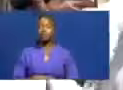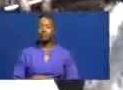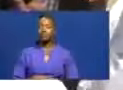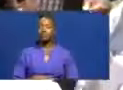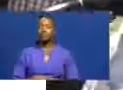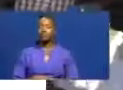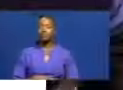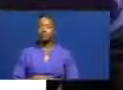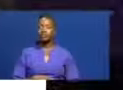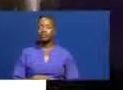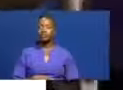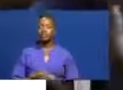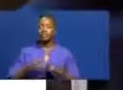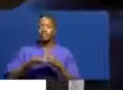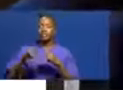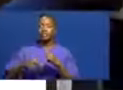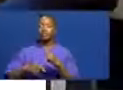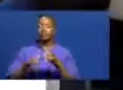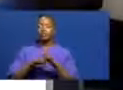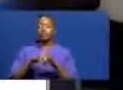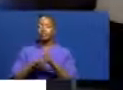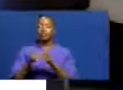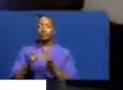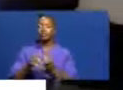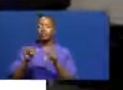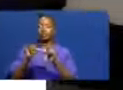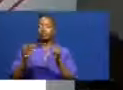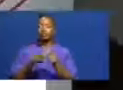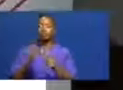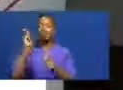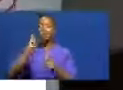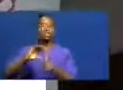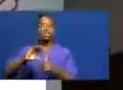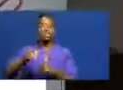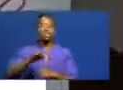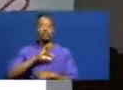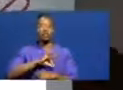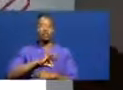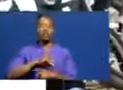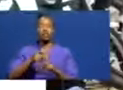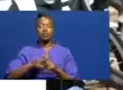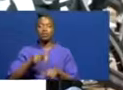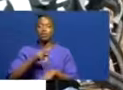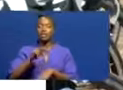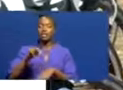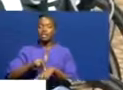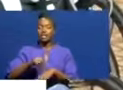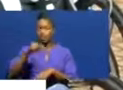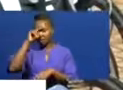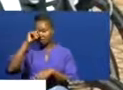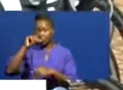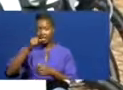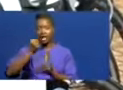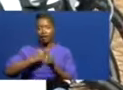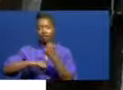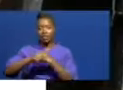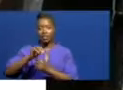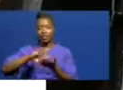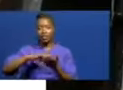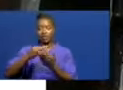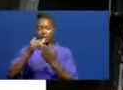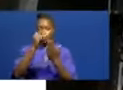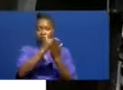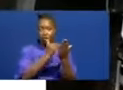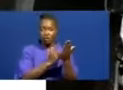In the meantime, 8,000 members of special groups in Kisii County have benefited from the National Government Affirmative Fund program initiated